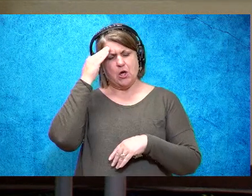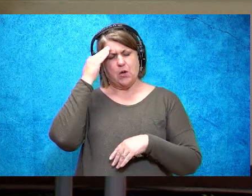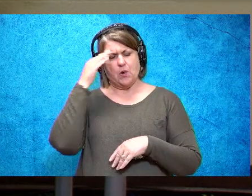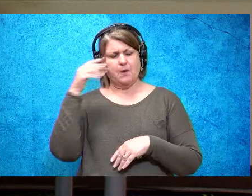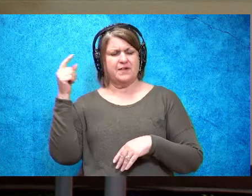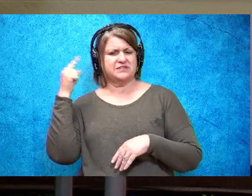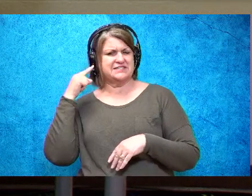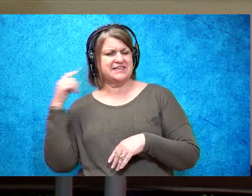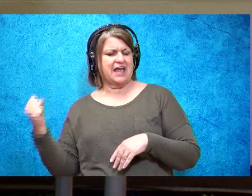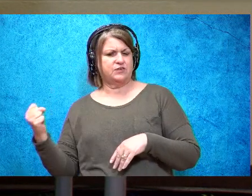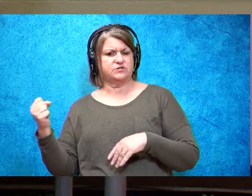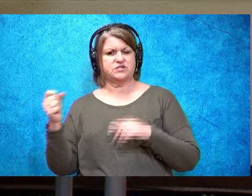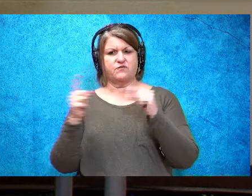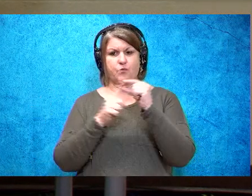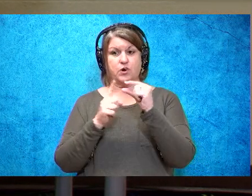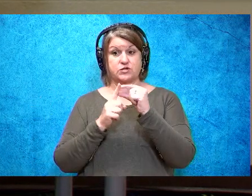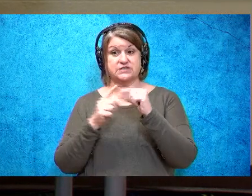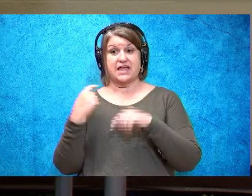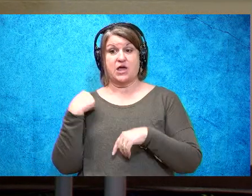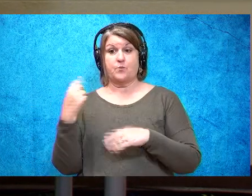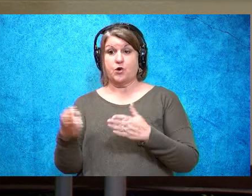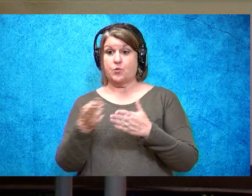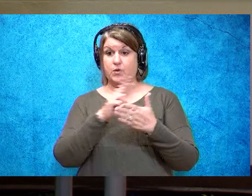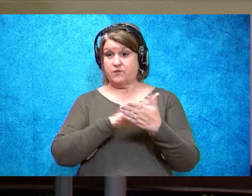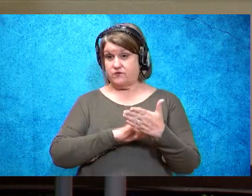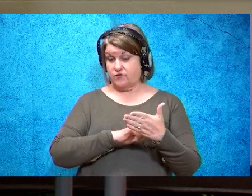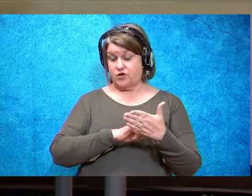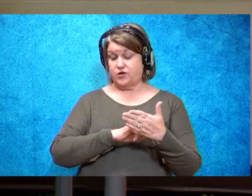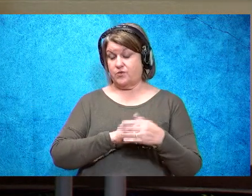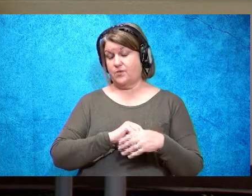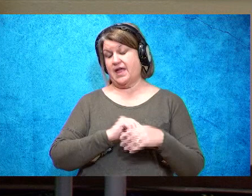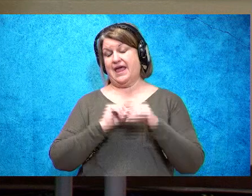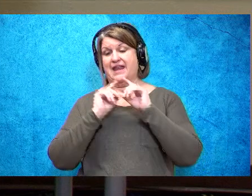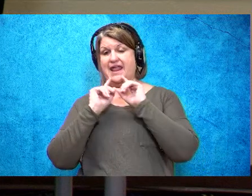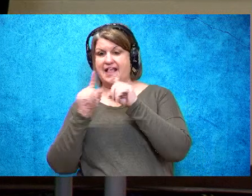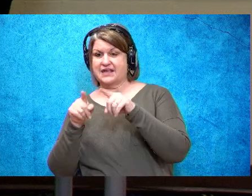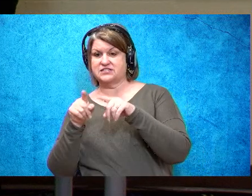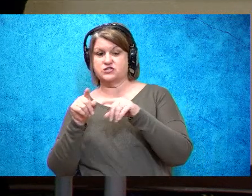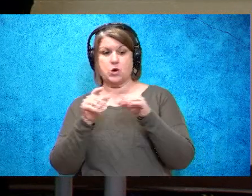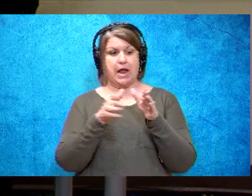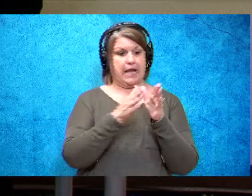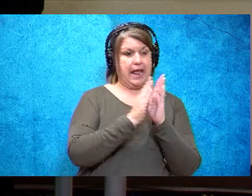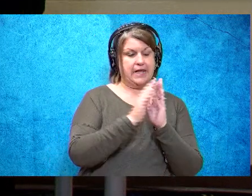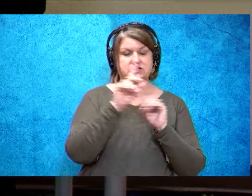and answering questions when we're reading a text. So let's get started.